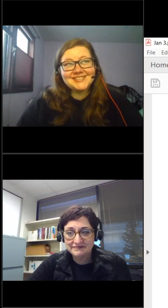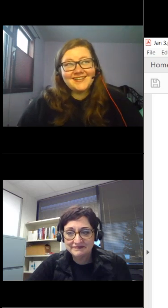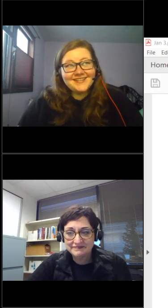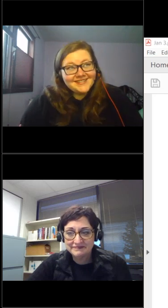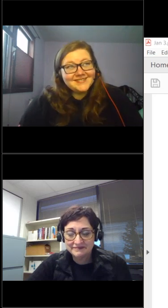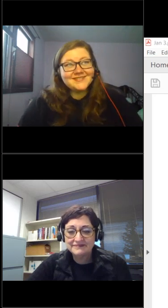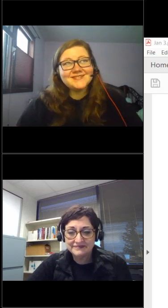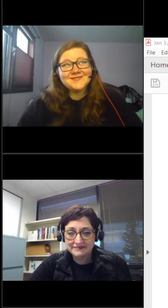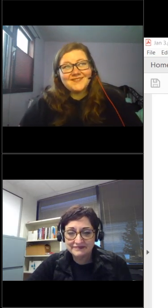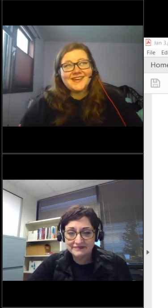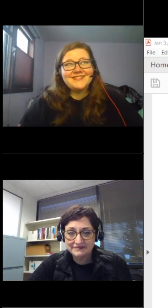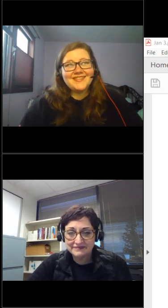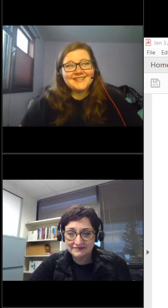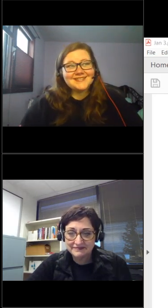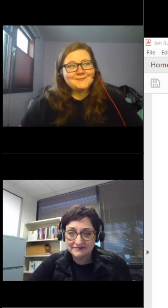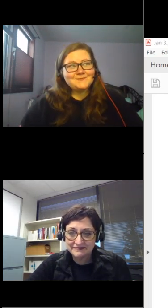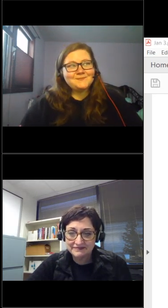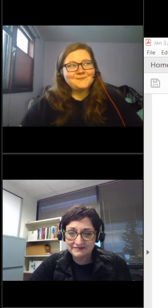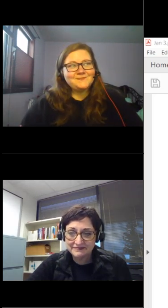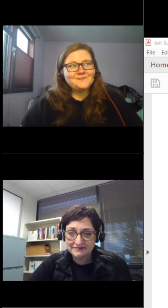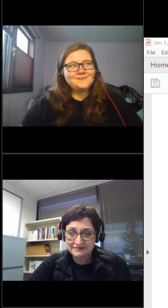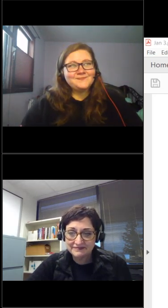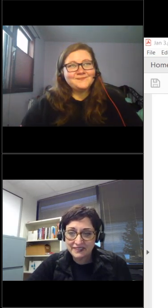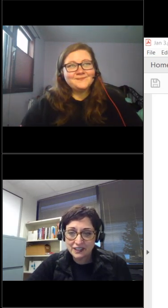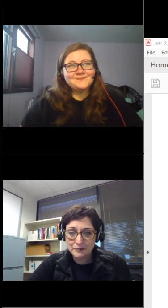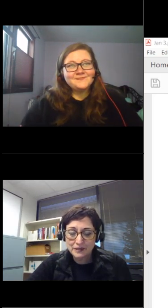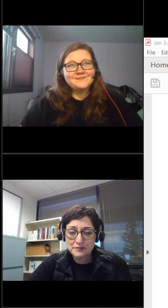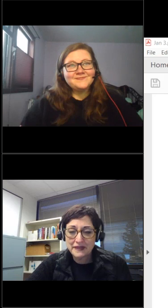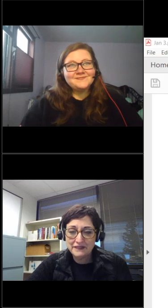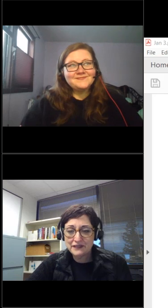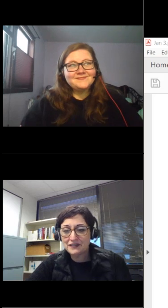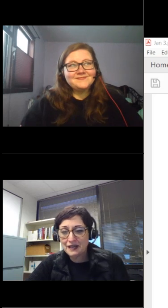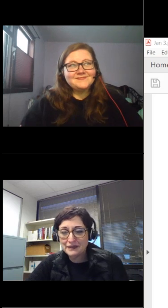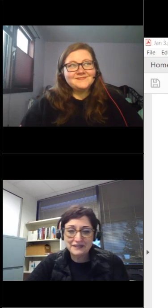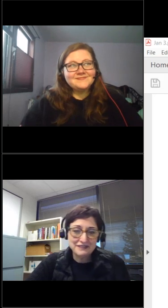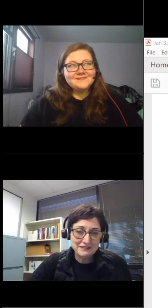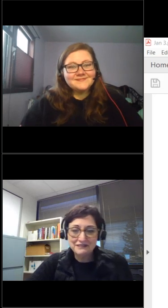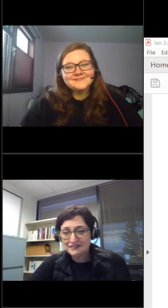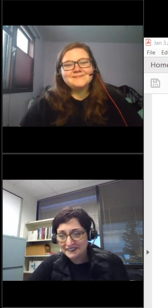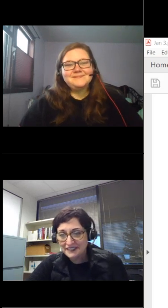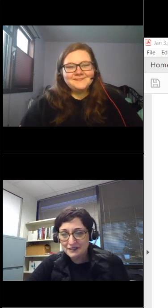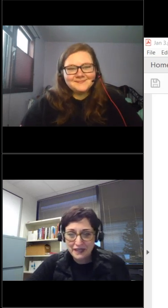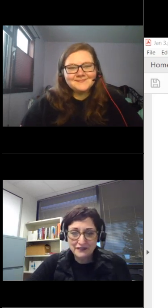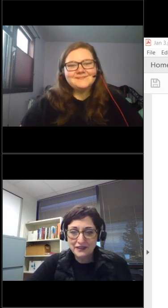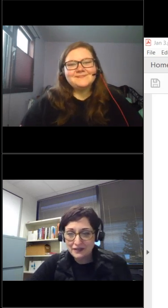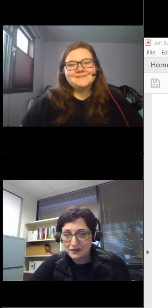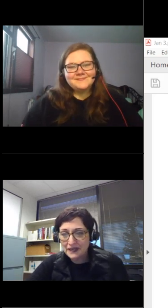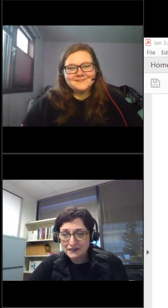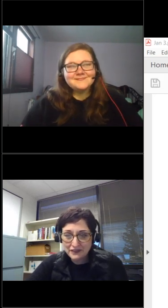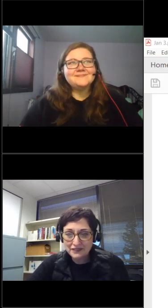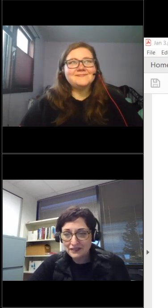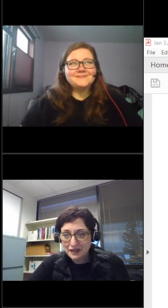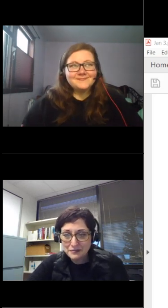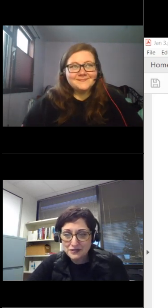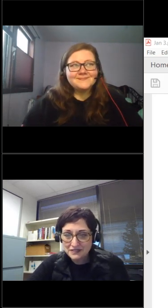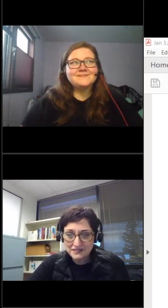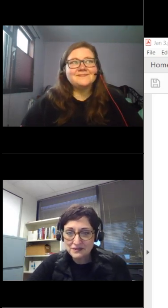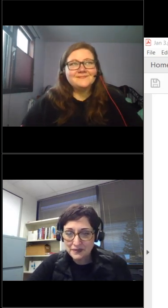and sharing, and we love that. Thanks. Complex behavior collaborative, behavioral health